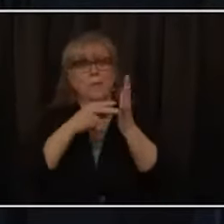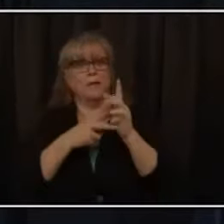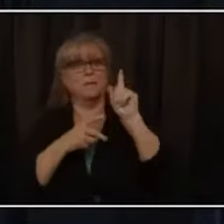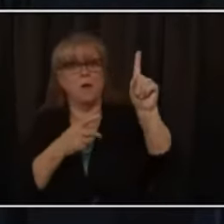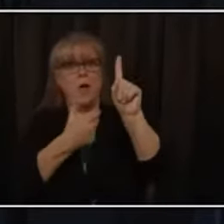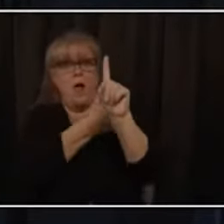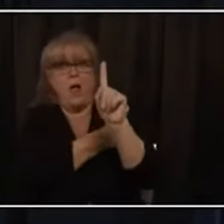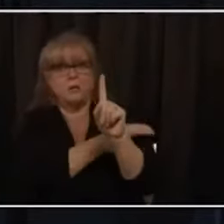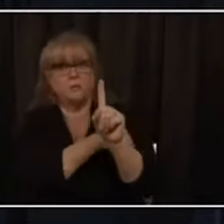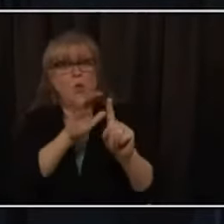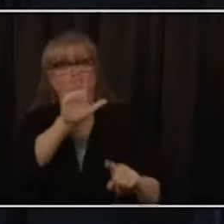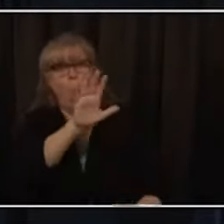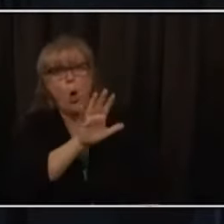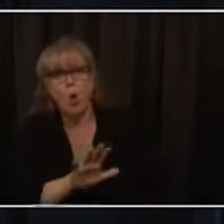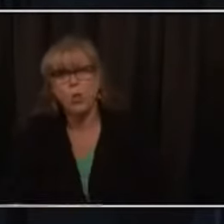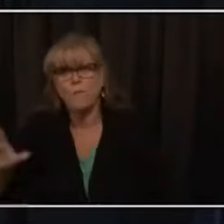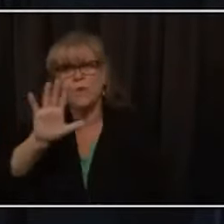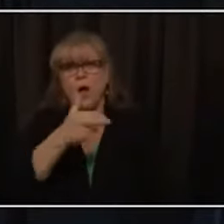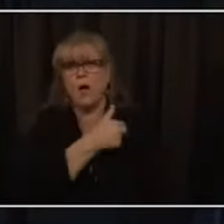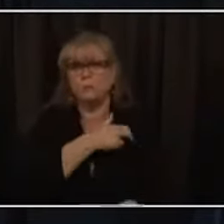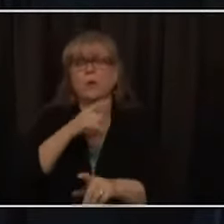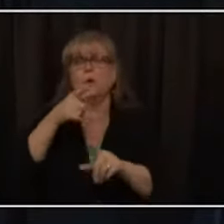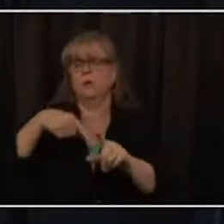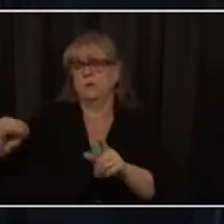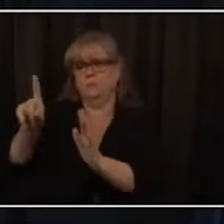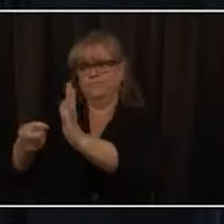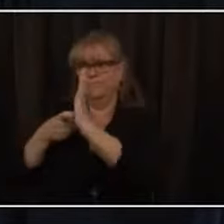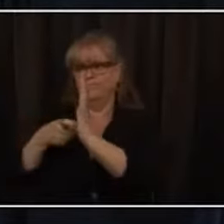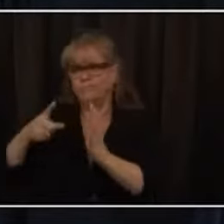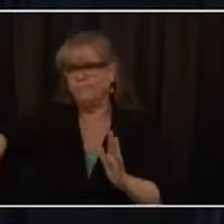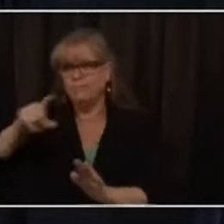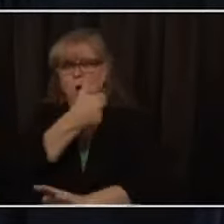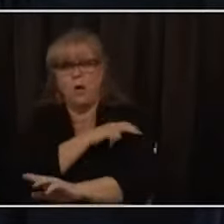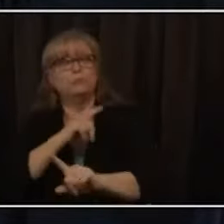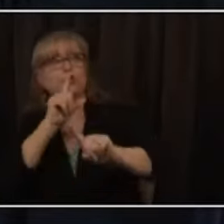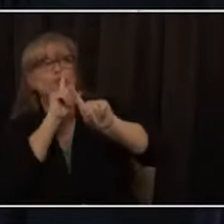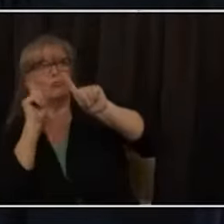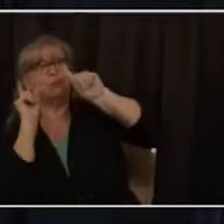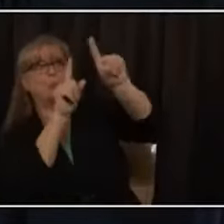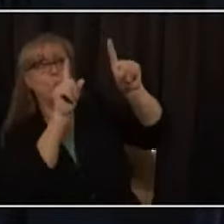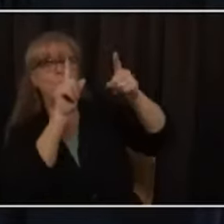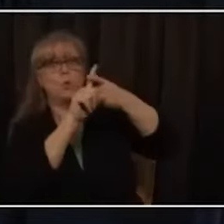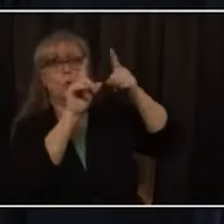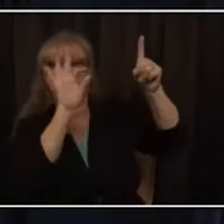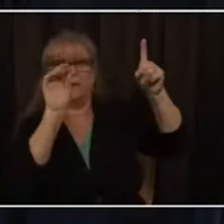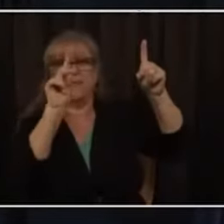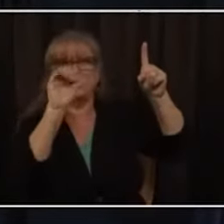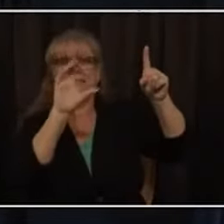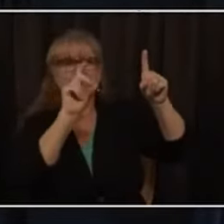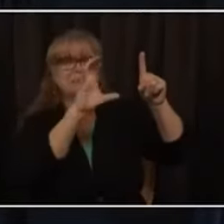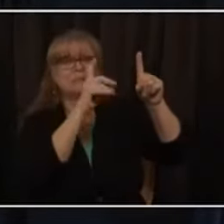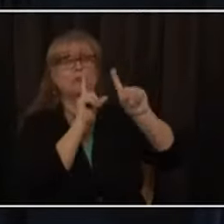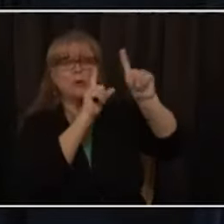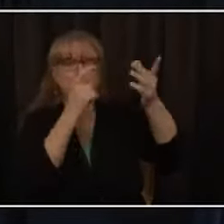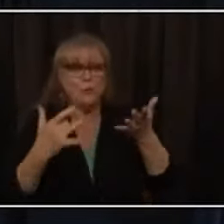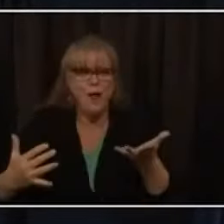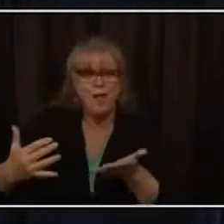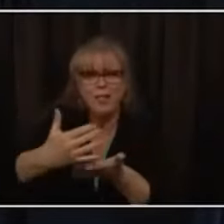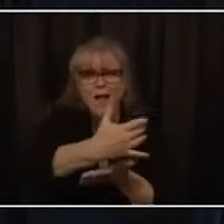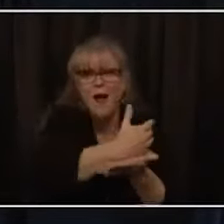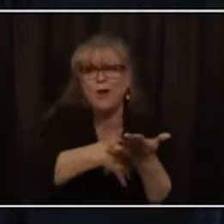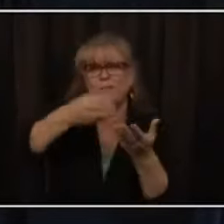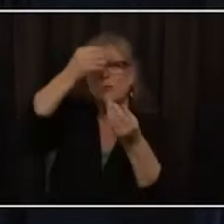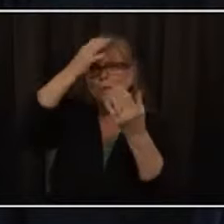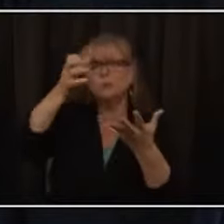to the CDC as well. And that will allow us to get a better sense of the number of these events that seem to occur in the